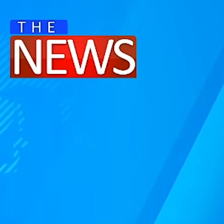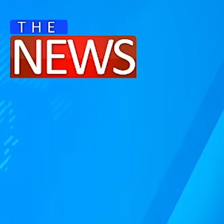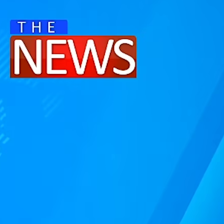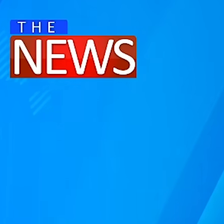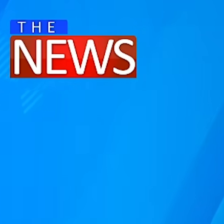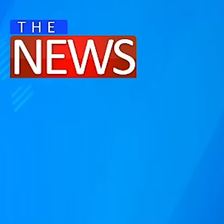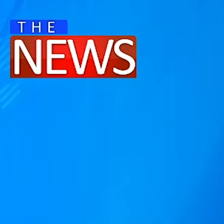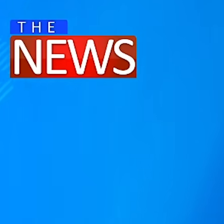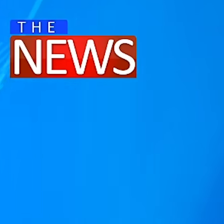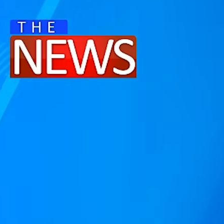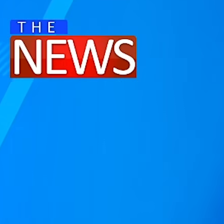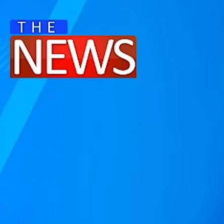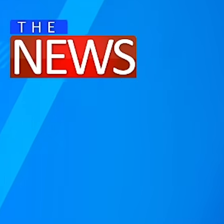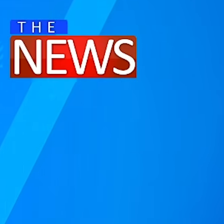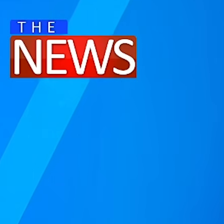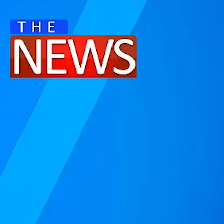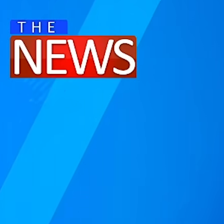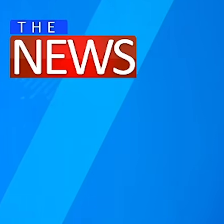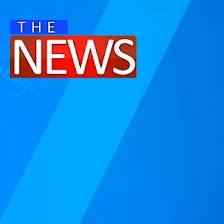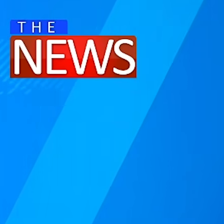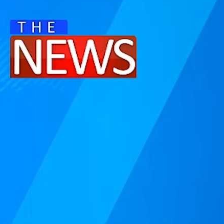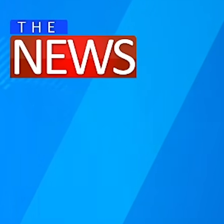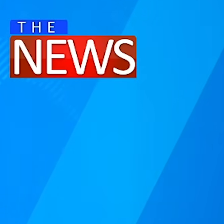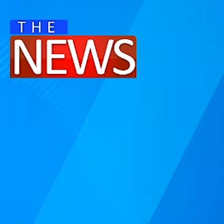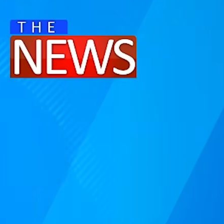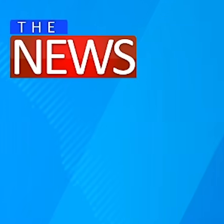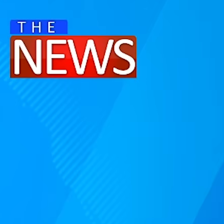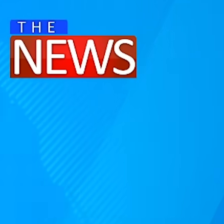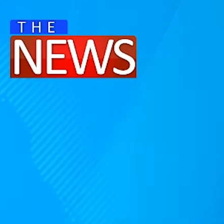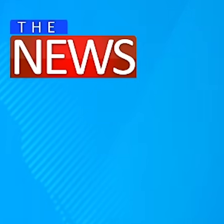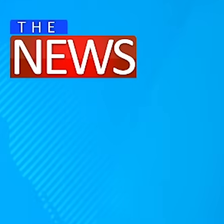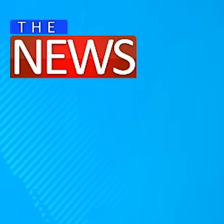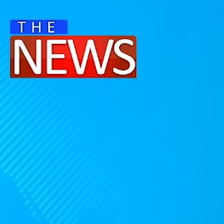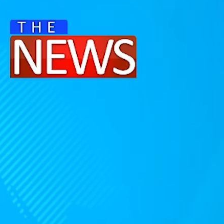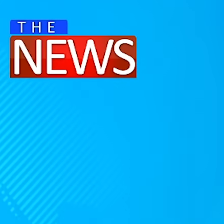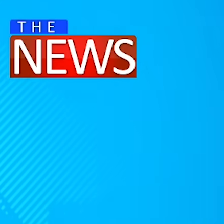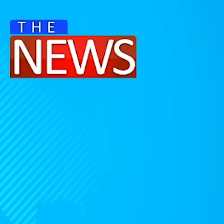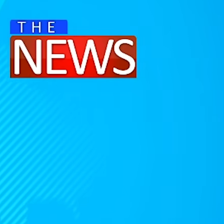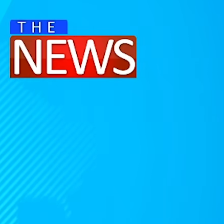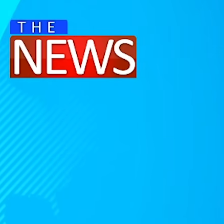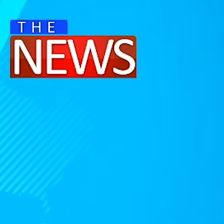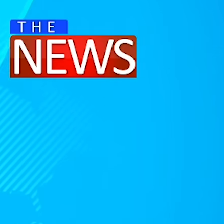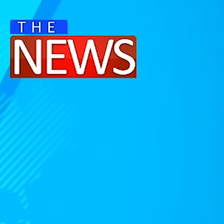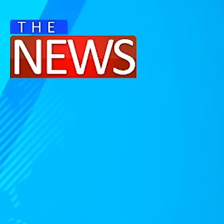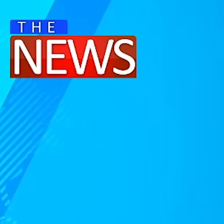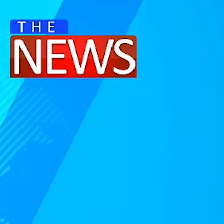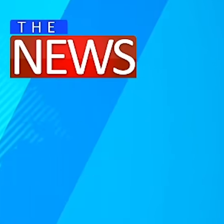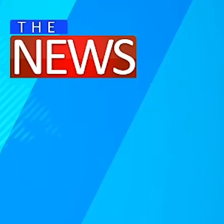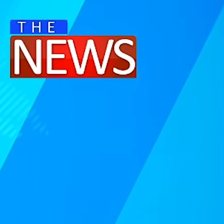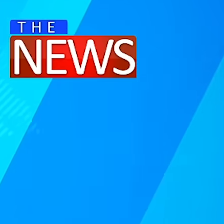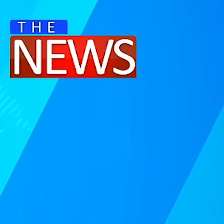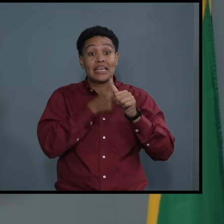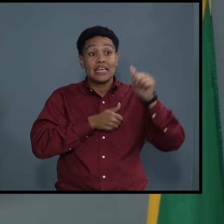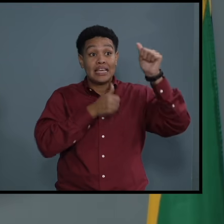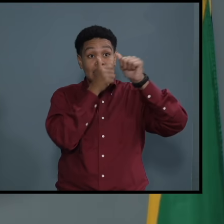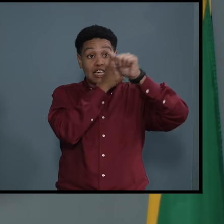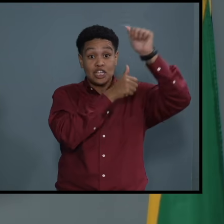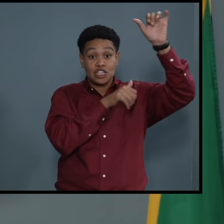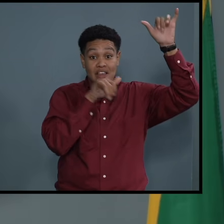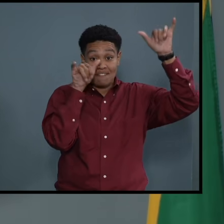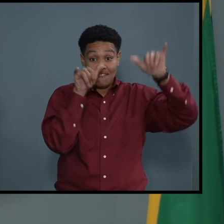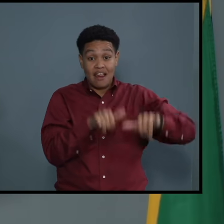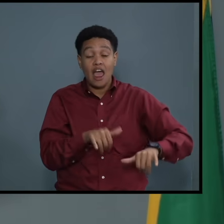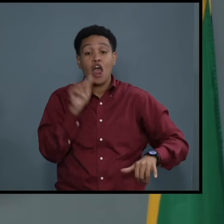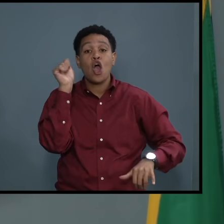Johnson-Smith says two flights carrying Jamaicans are to come into the island from Fort Lauderdale and New York in the United States.